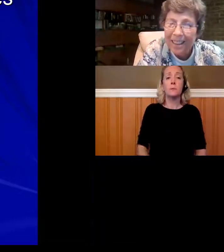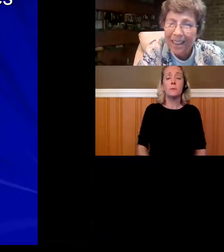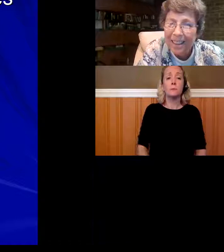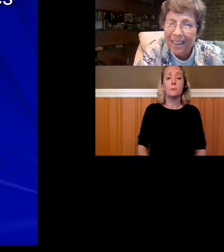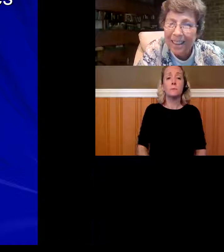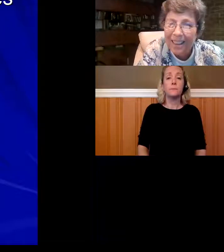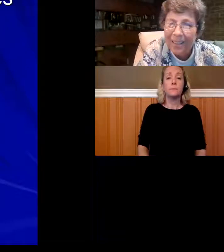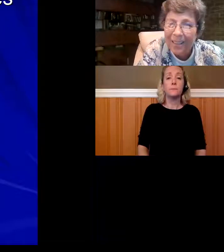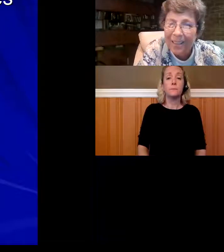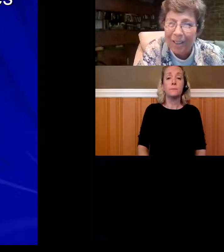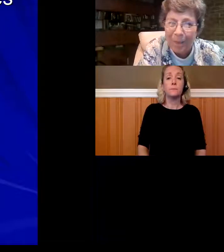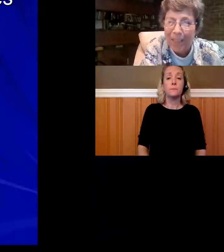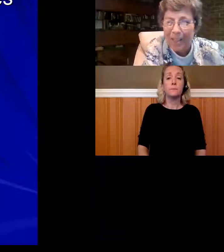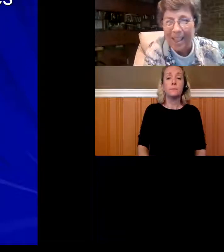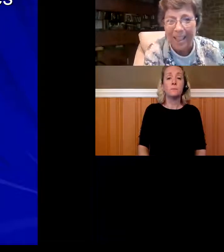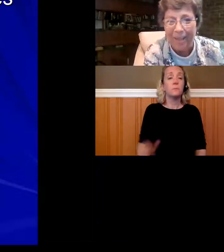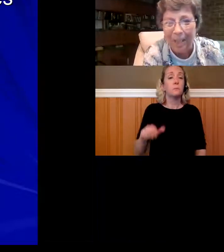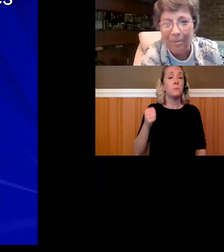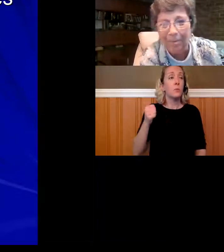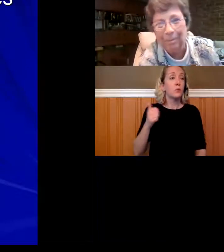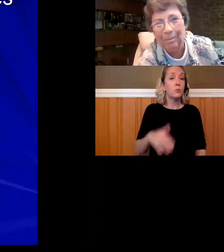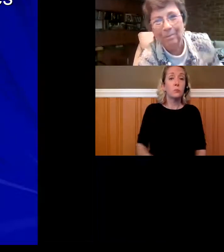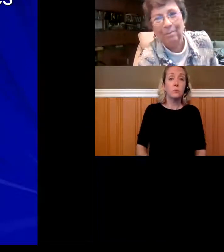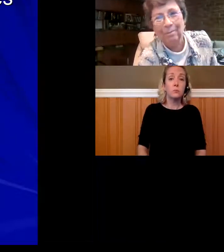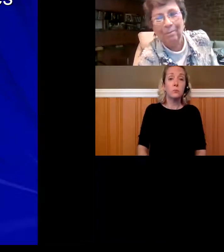Was there somebody else going to say something?